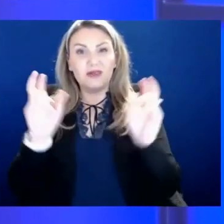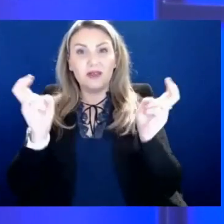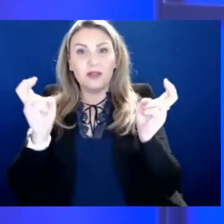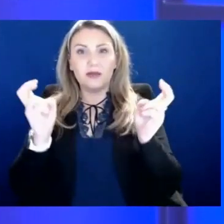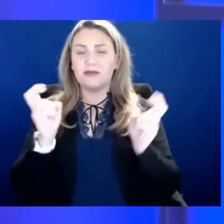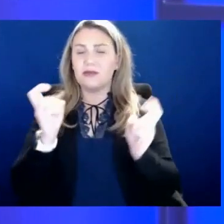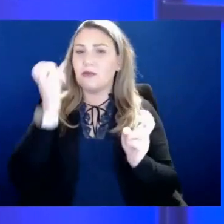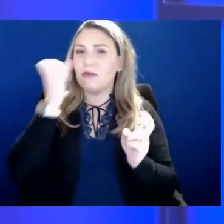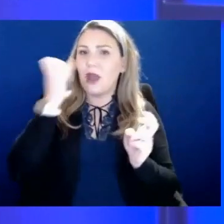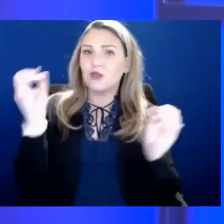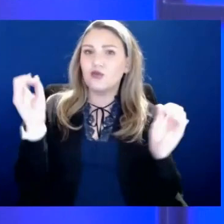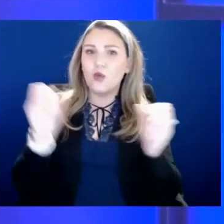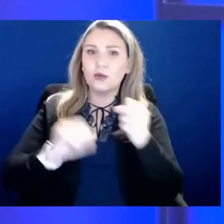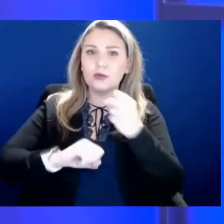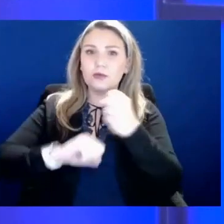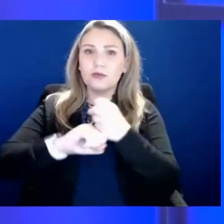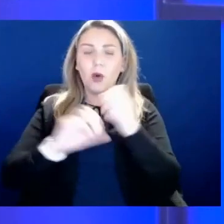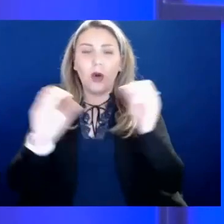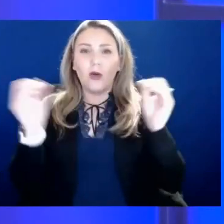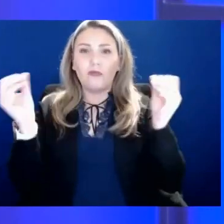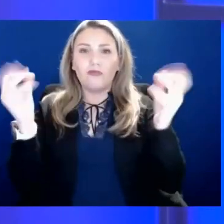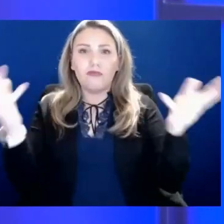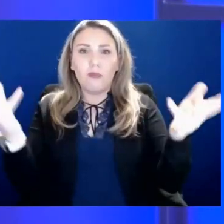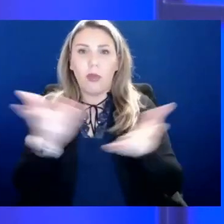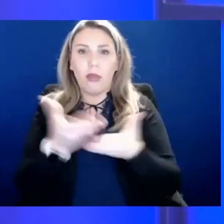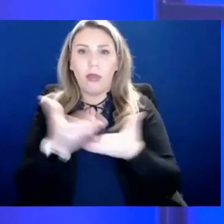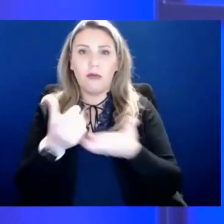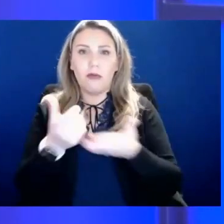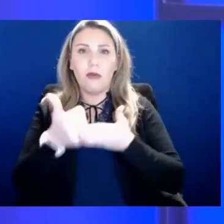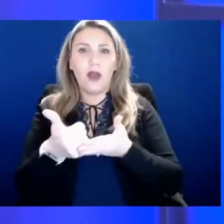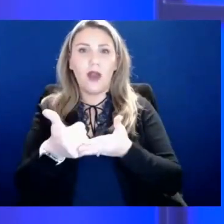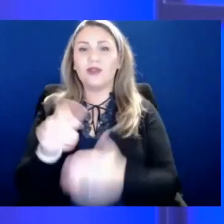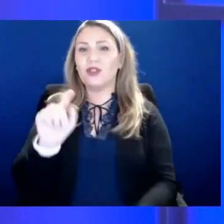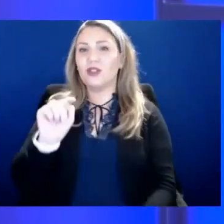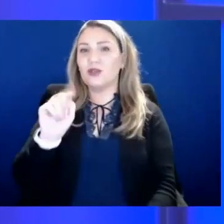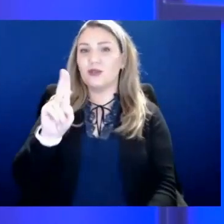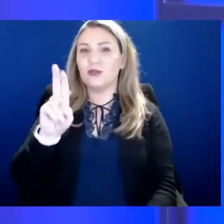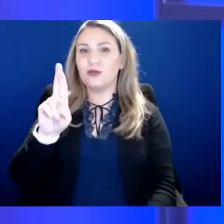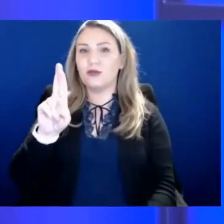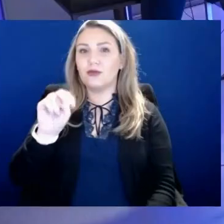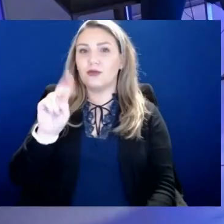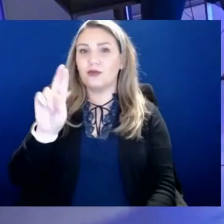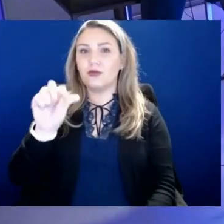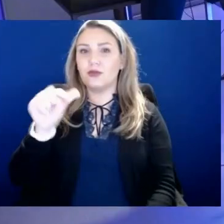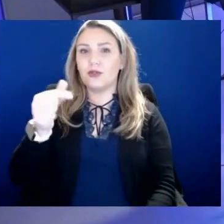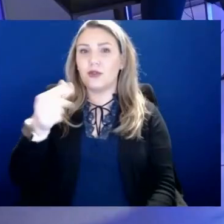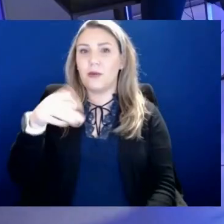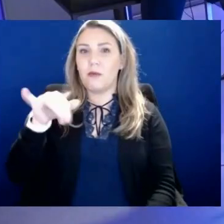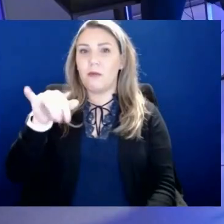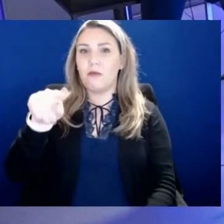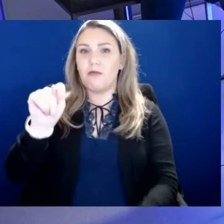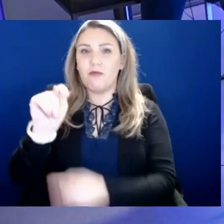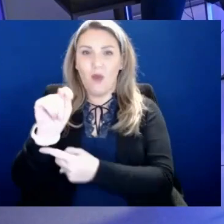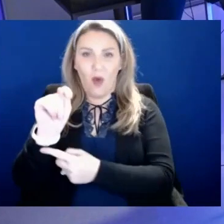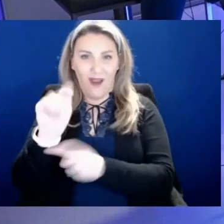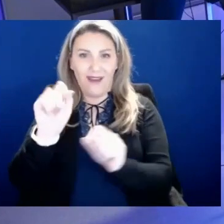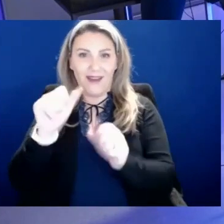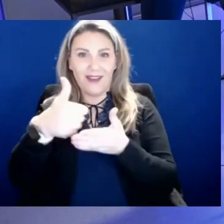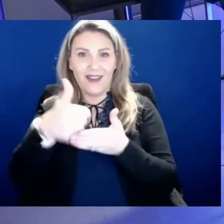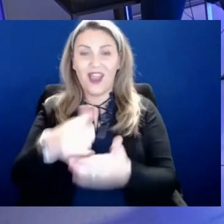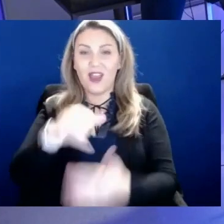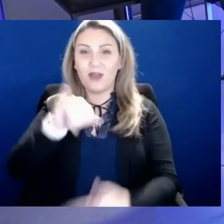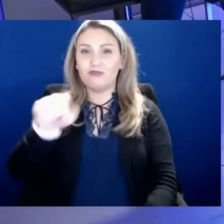to turn. Well, that is where Turning Point comes in. Joining us this morning to talk about it is Jill Vonfange. She's a social worker with